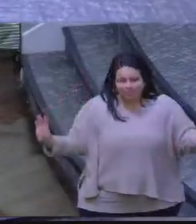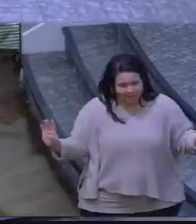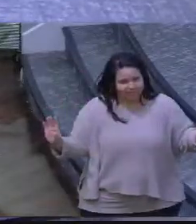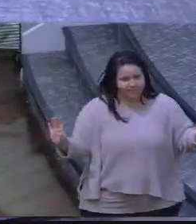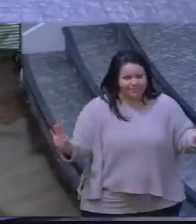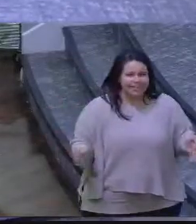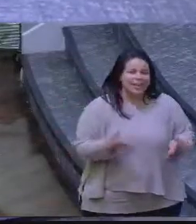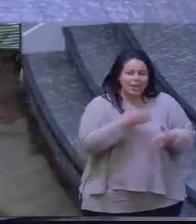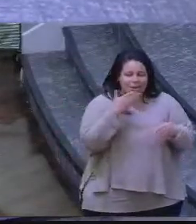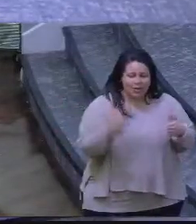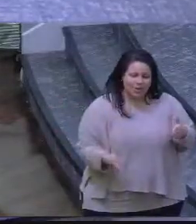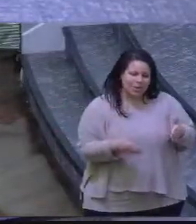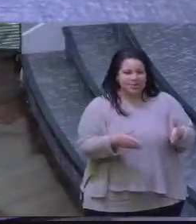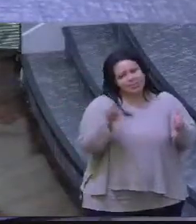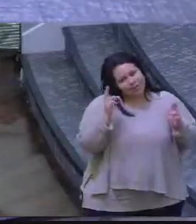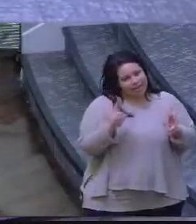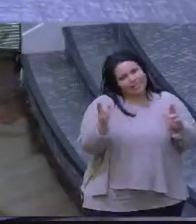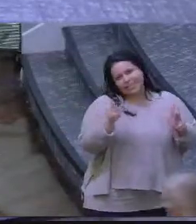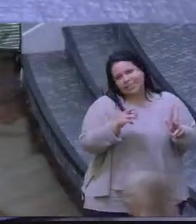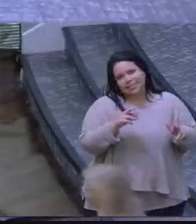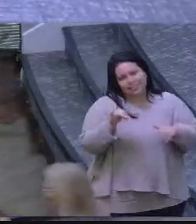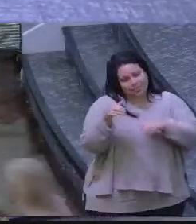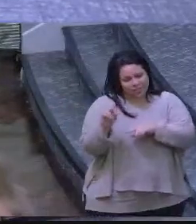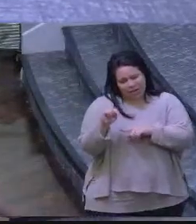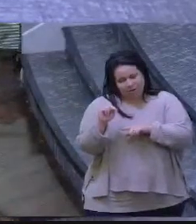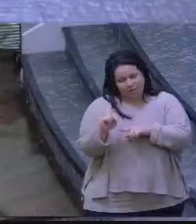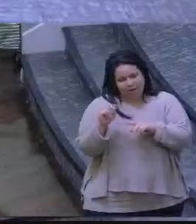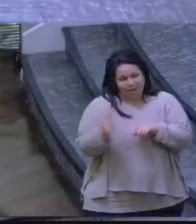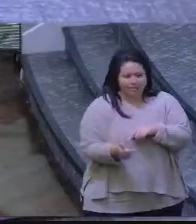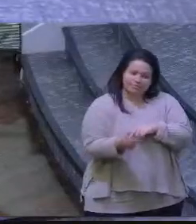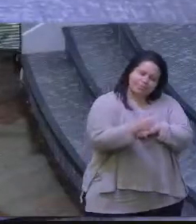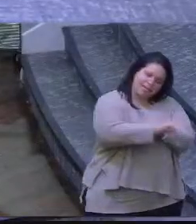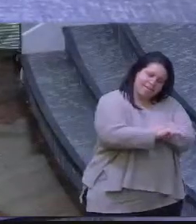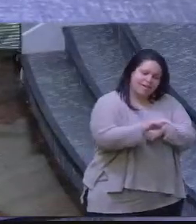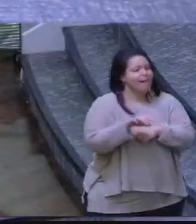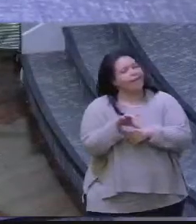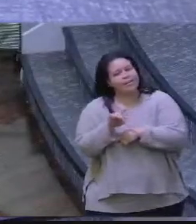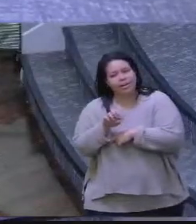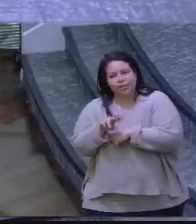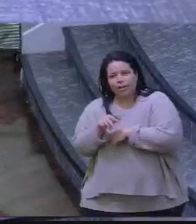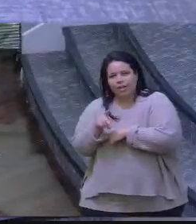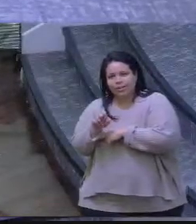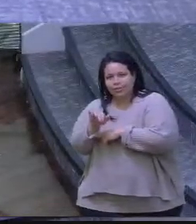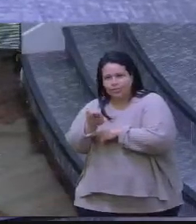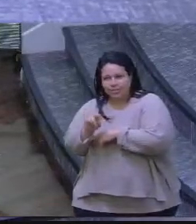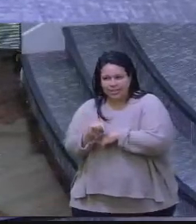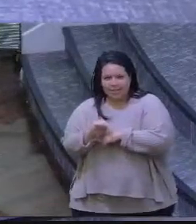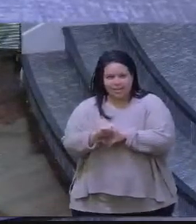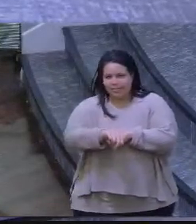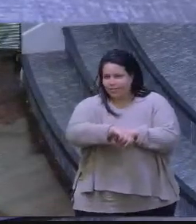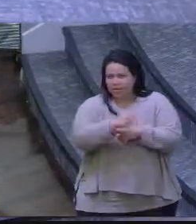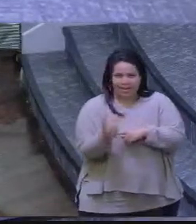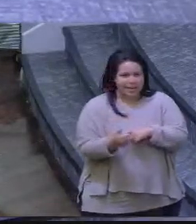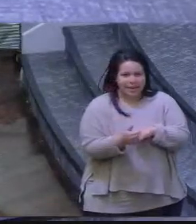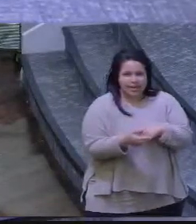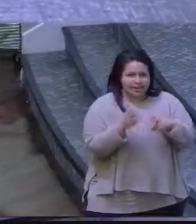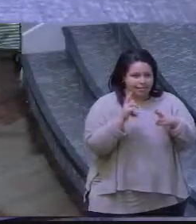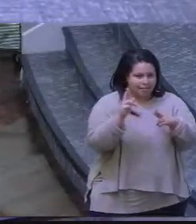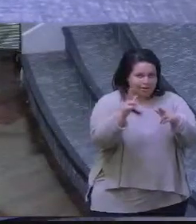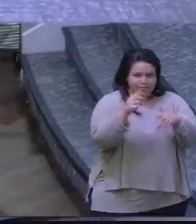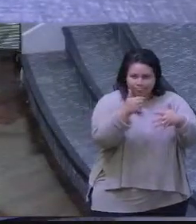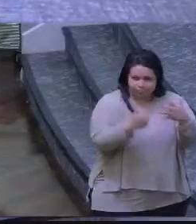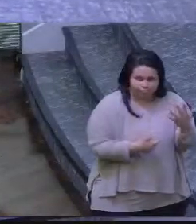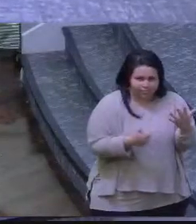for January. I will now turn it back over to you, Dr. Anderson, for any recognitions that you and the board might wish to share